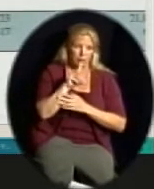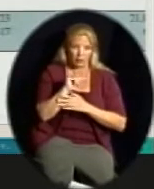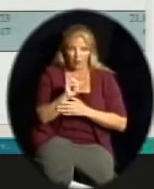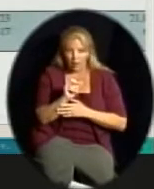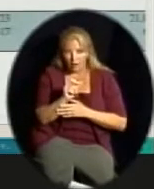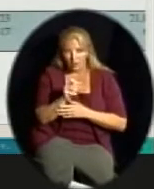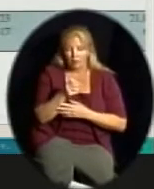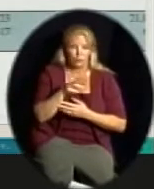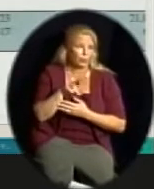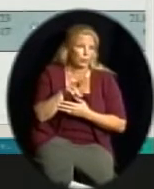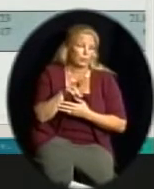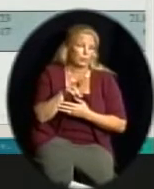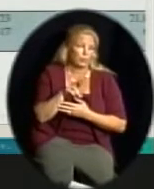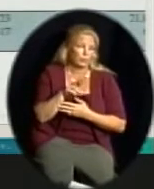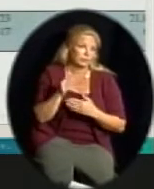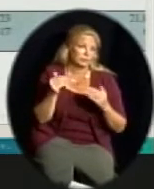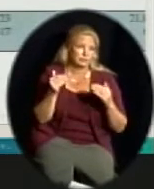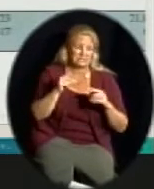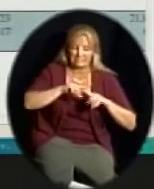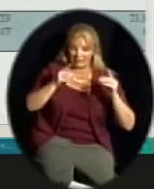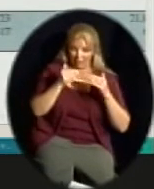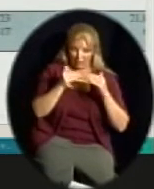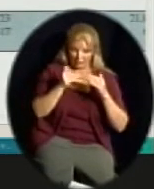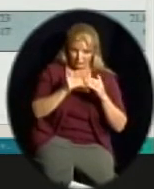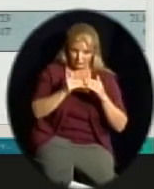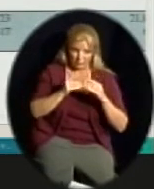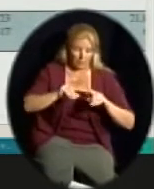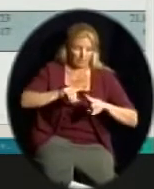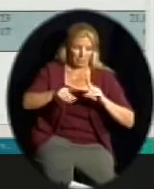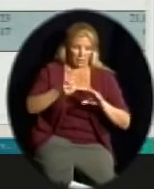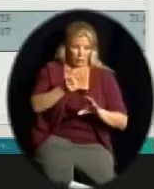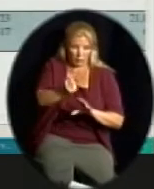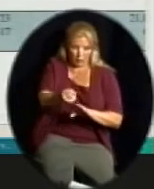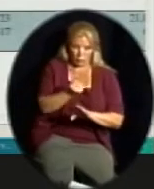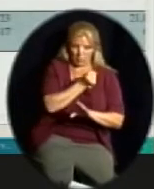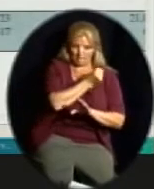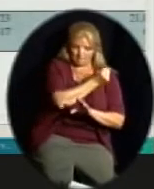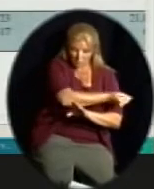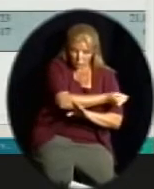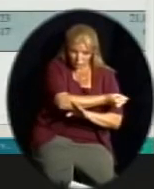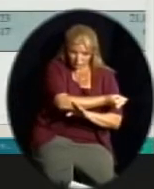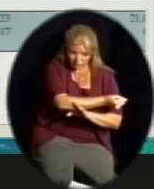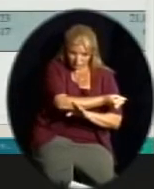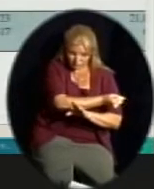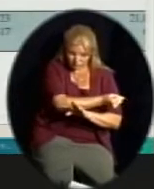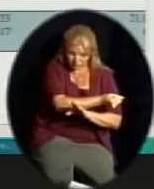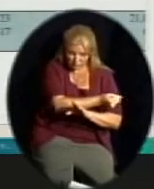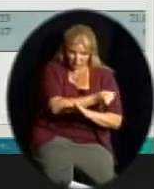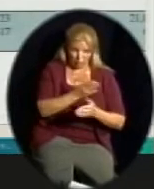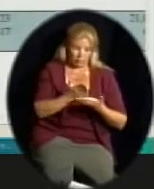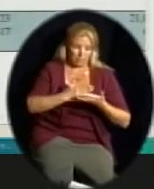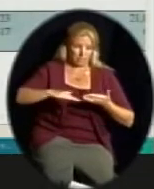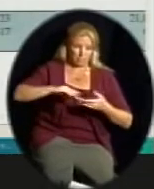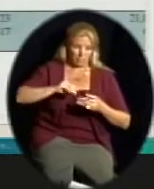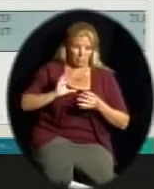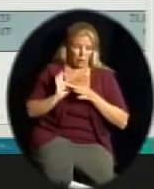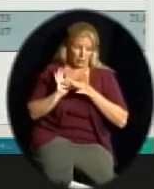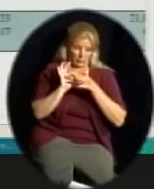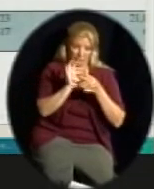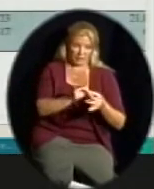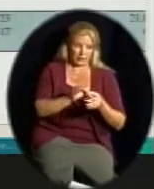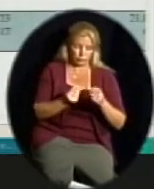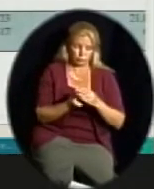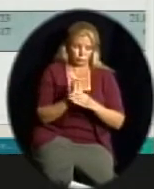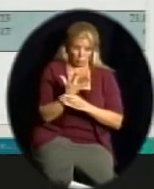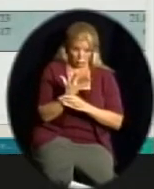budget. But that takes out the factor of growth, since in our school district, that's a huge component of that. Thank you. Does that help?